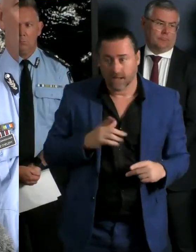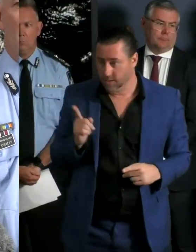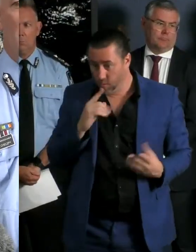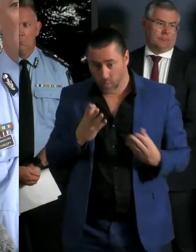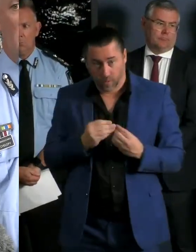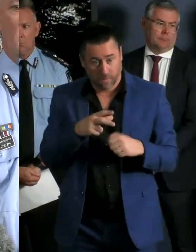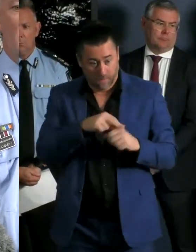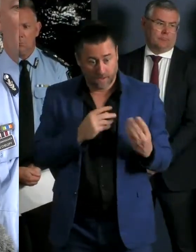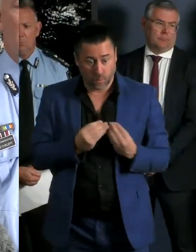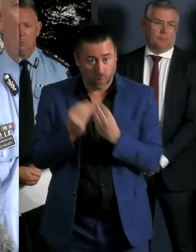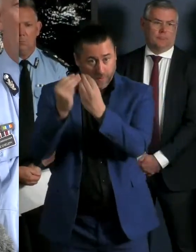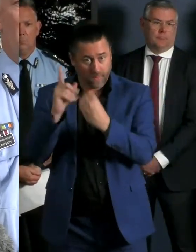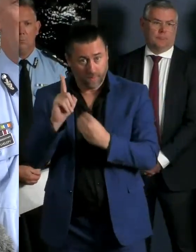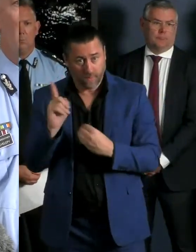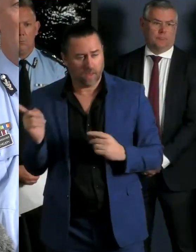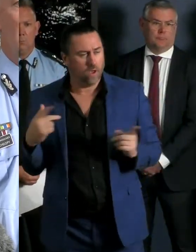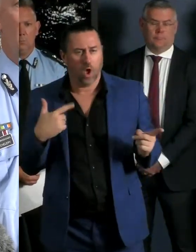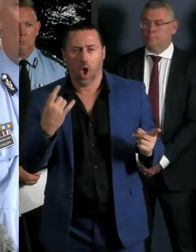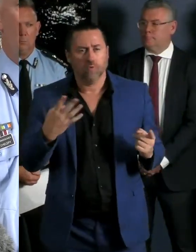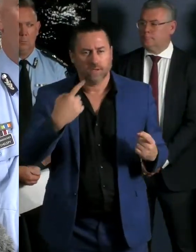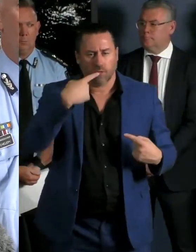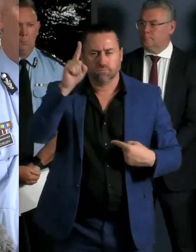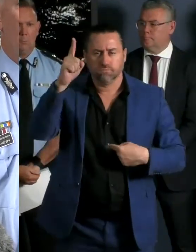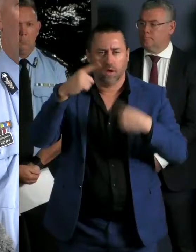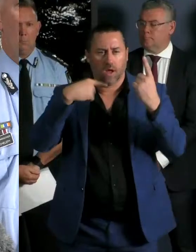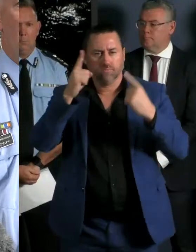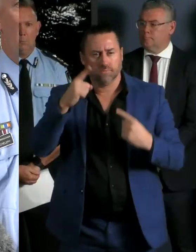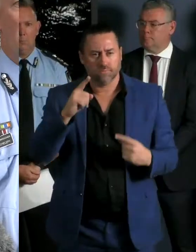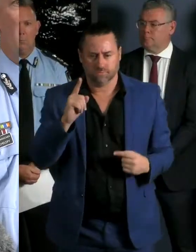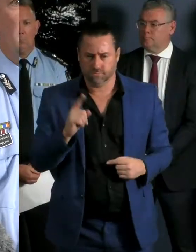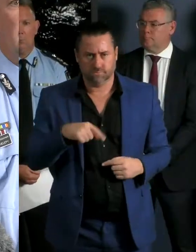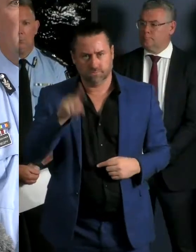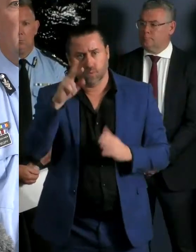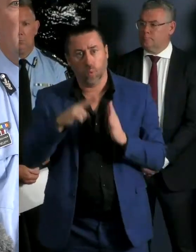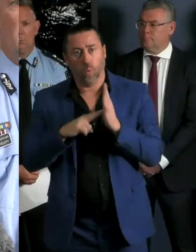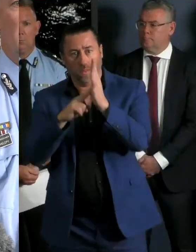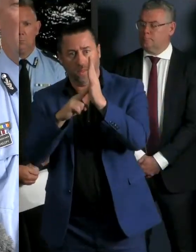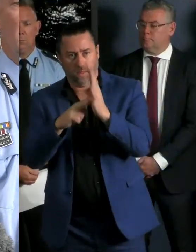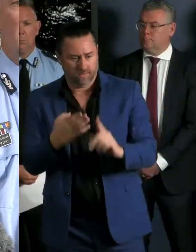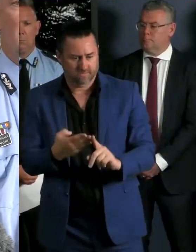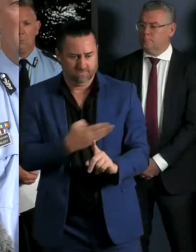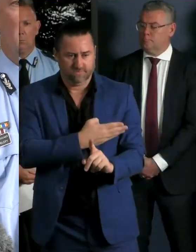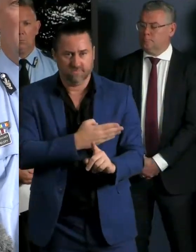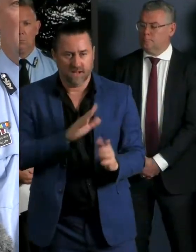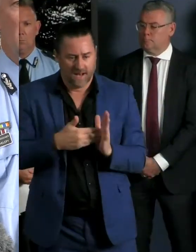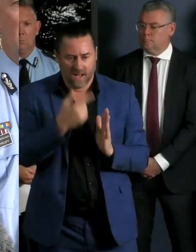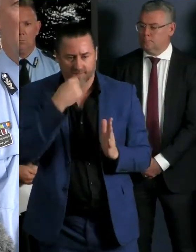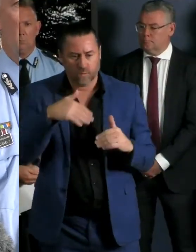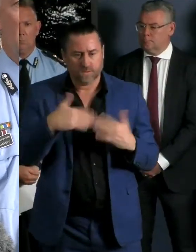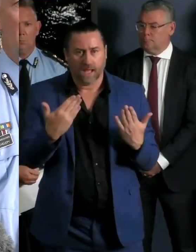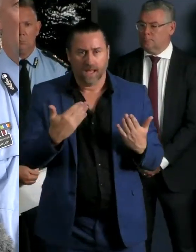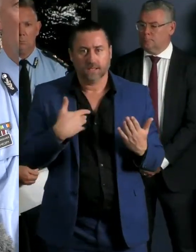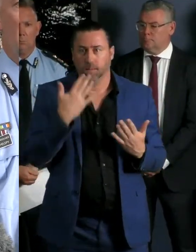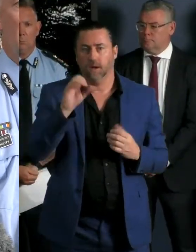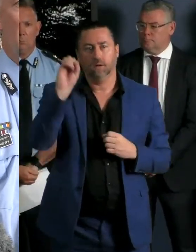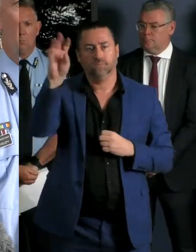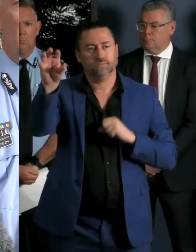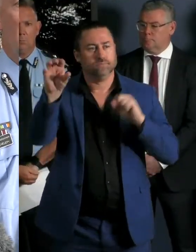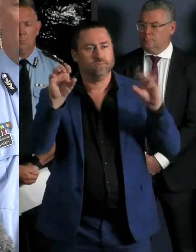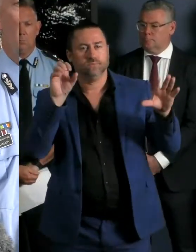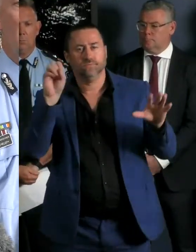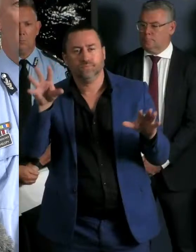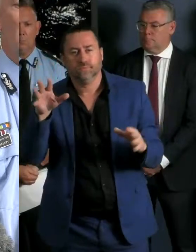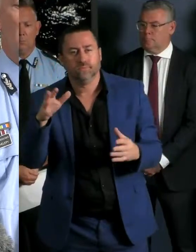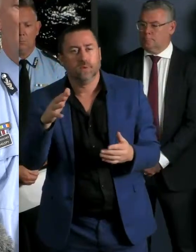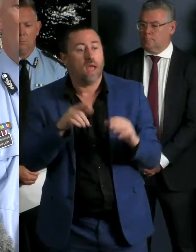you? We've already deployed a lot of troops into the north purposely, pre-positioned them in evacuation centres to back up